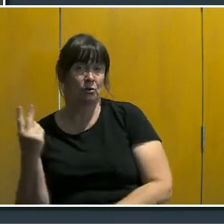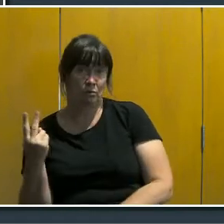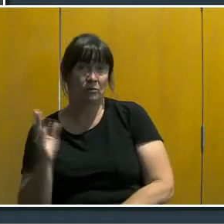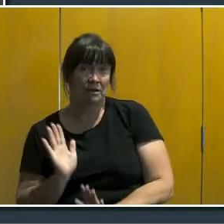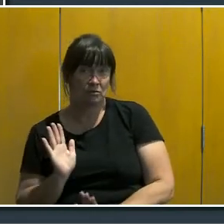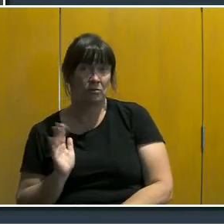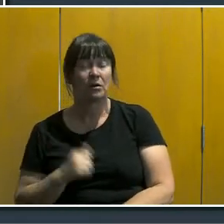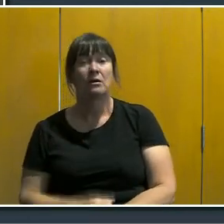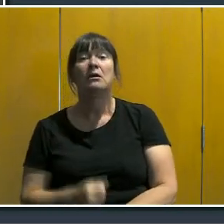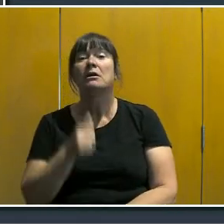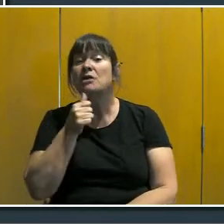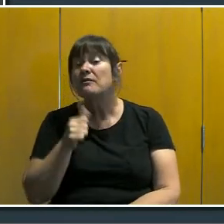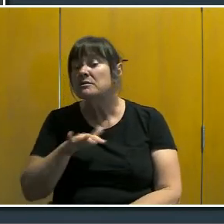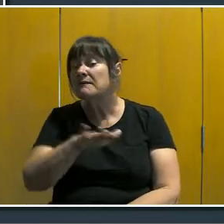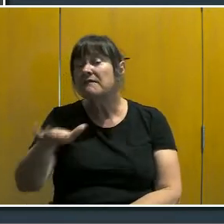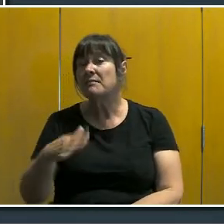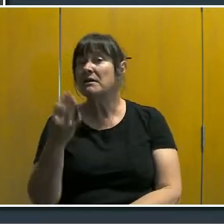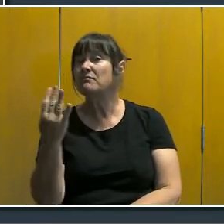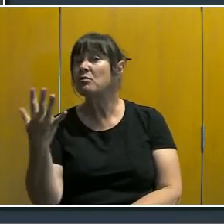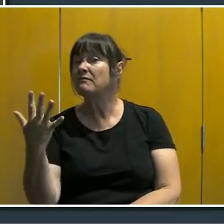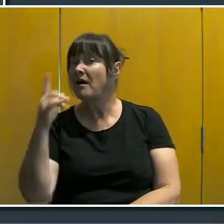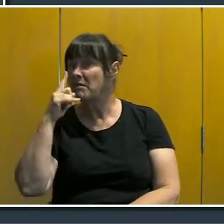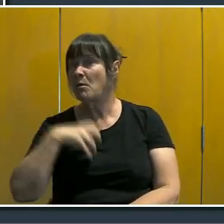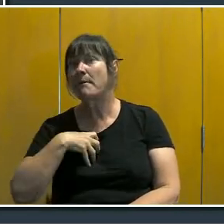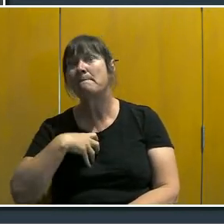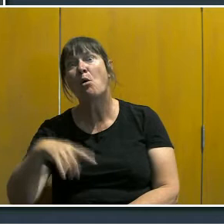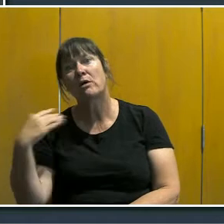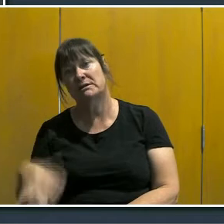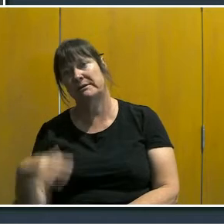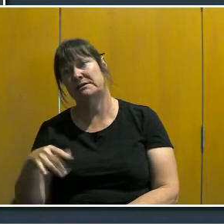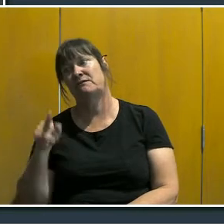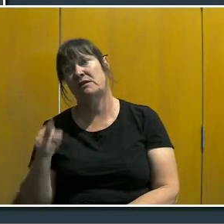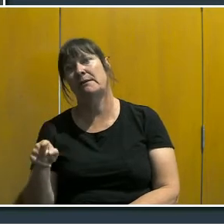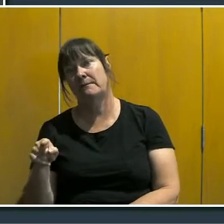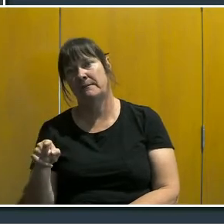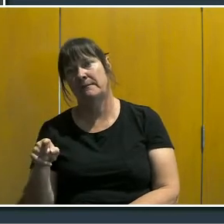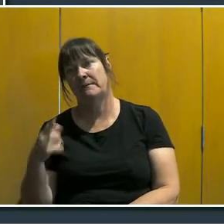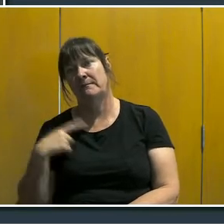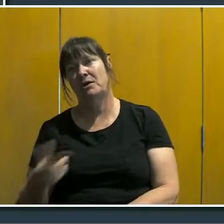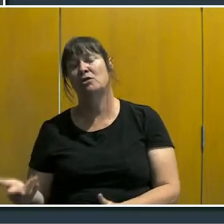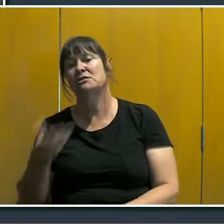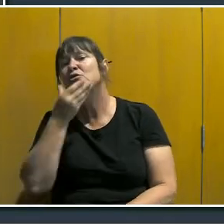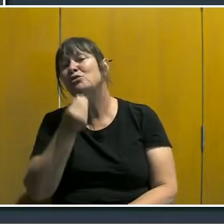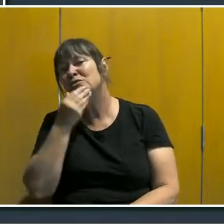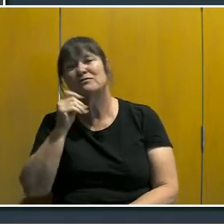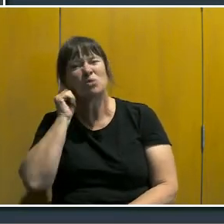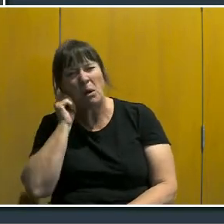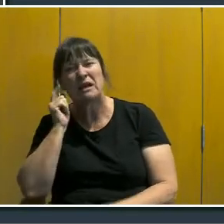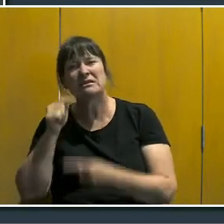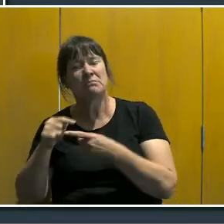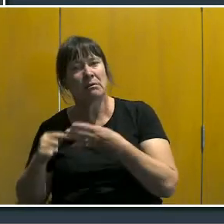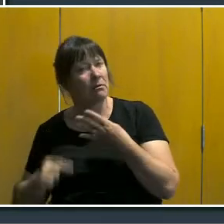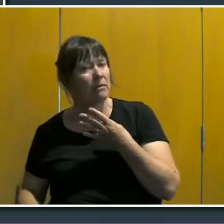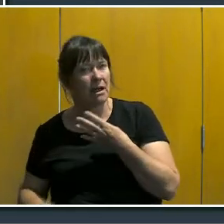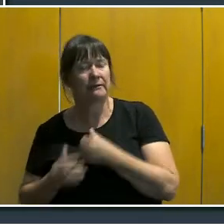a family of four or five would probably have doubled those maintenance costs because of the extra use of everything